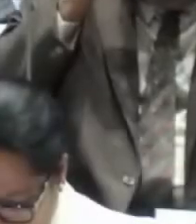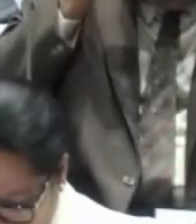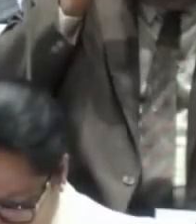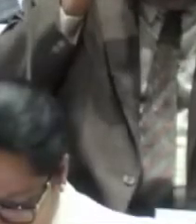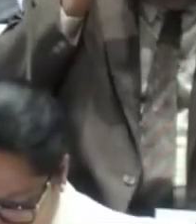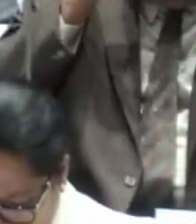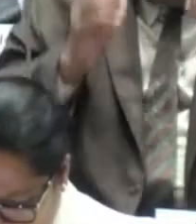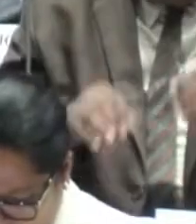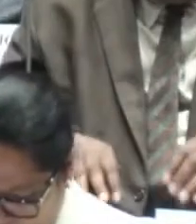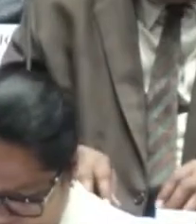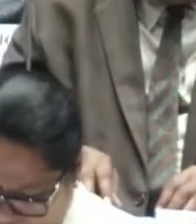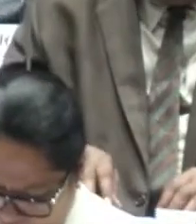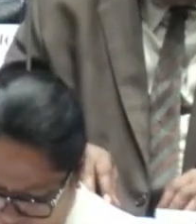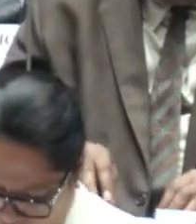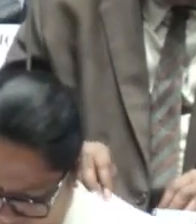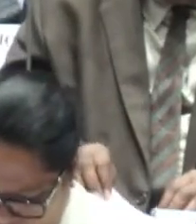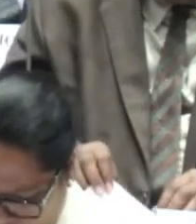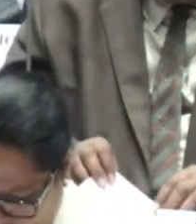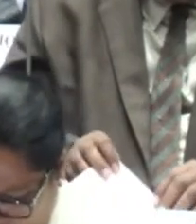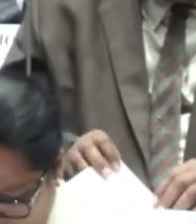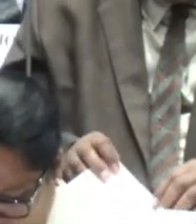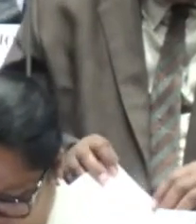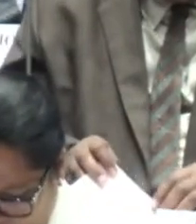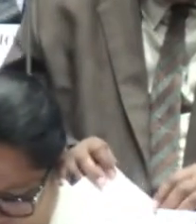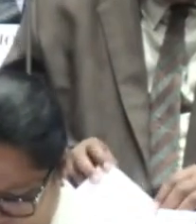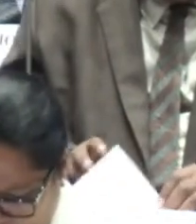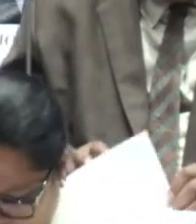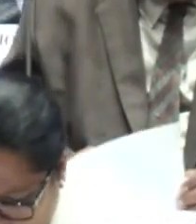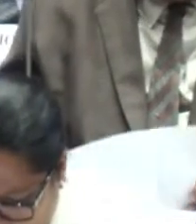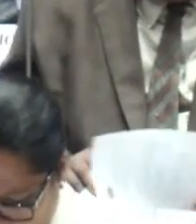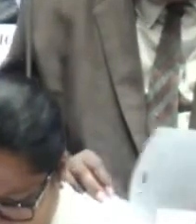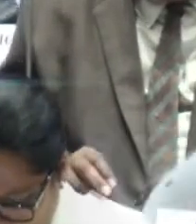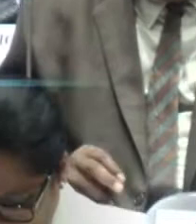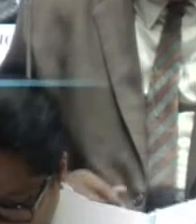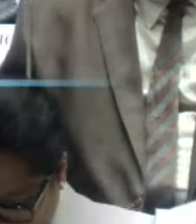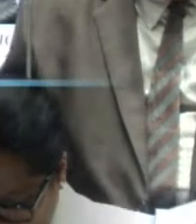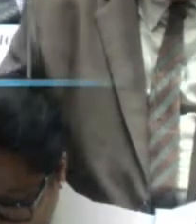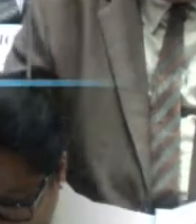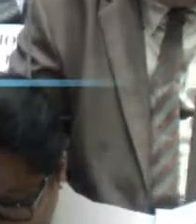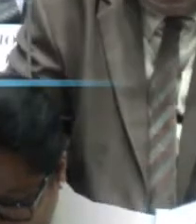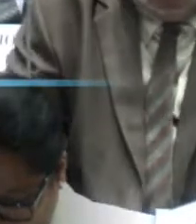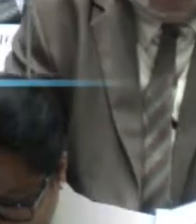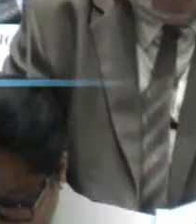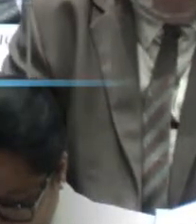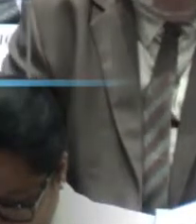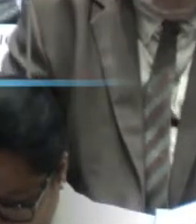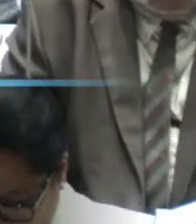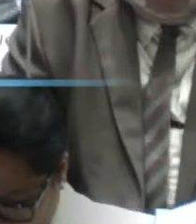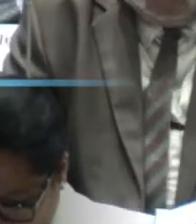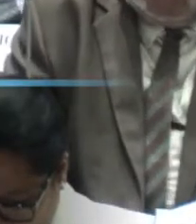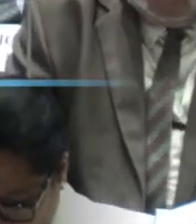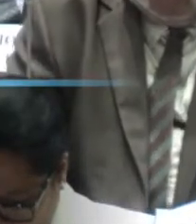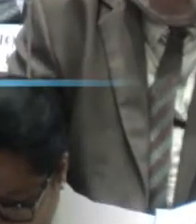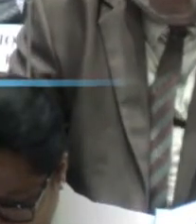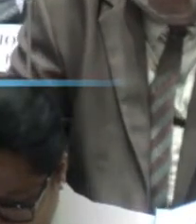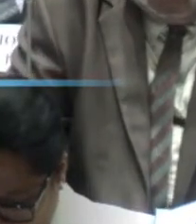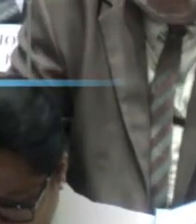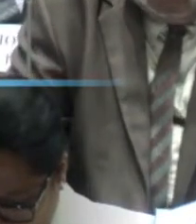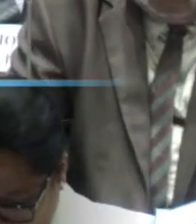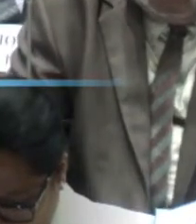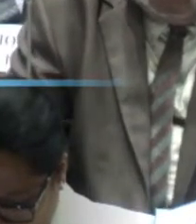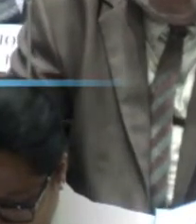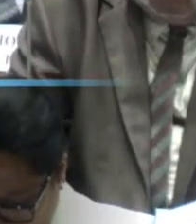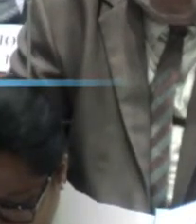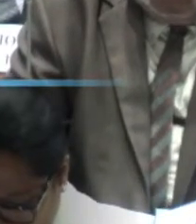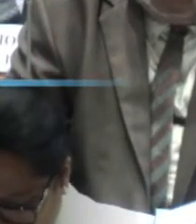Thank you, Mr. Speaker. Honourable Prime Minister, Honourable Ministers, Honourable